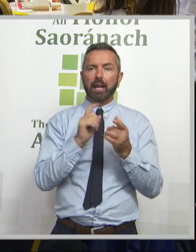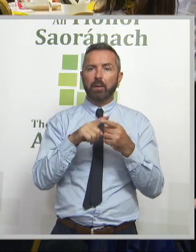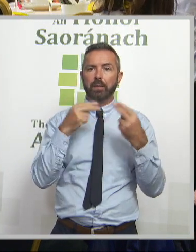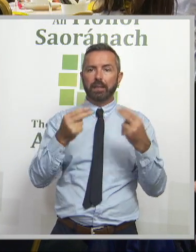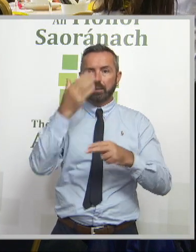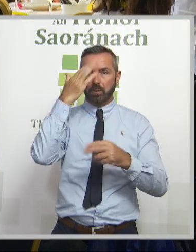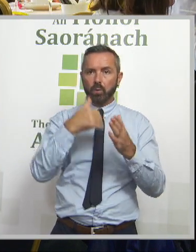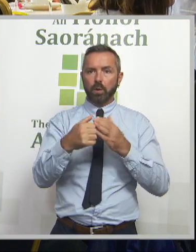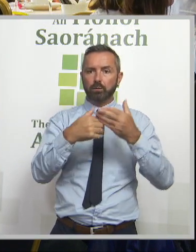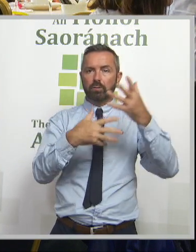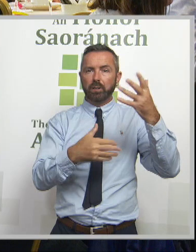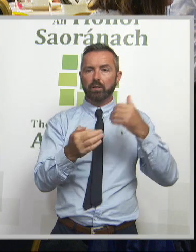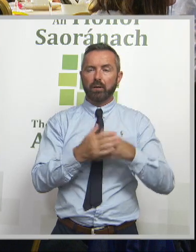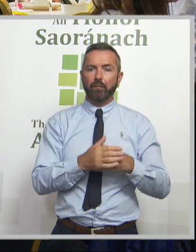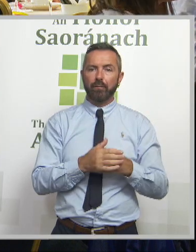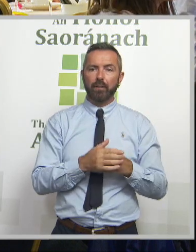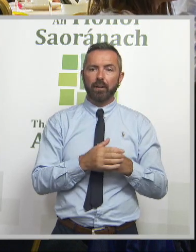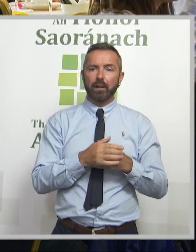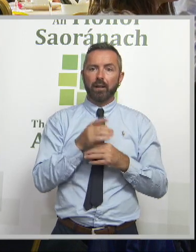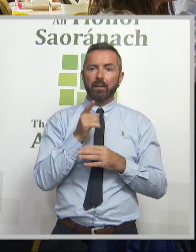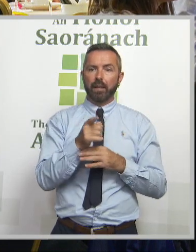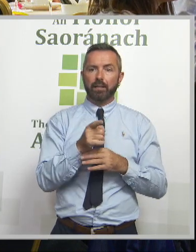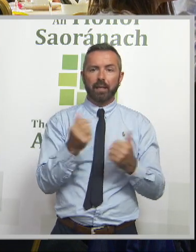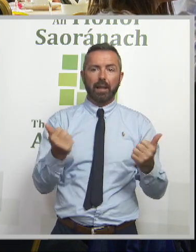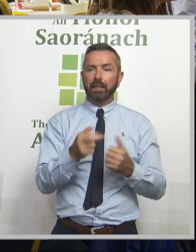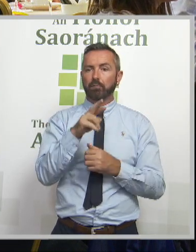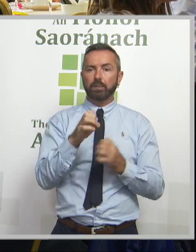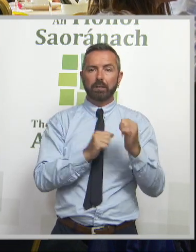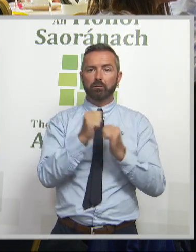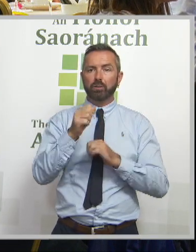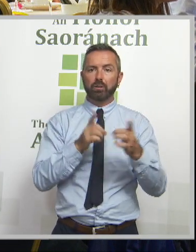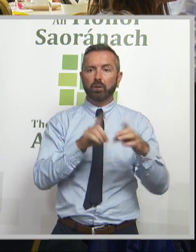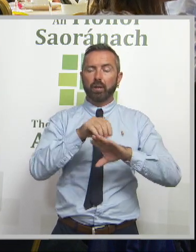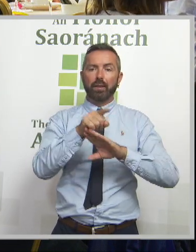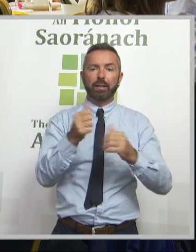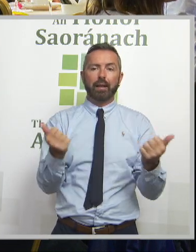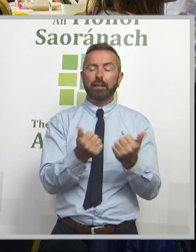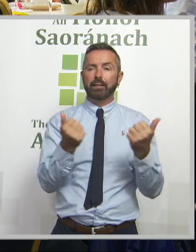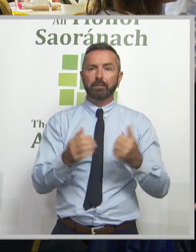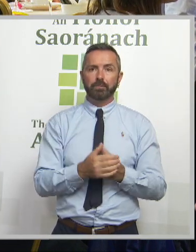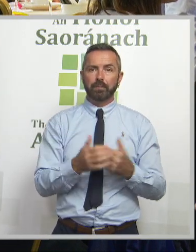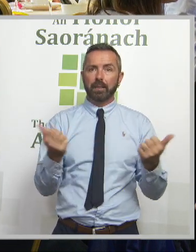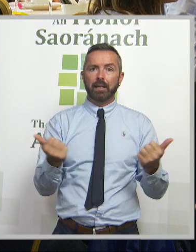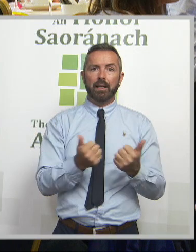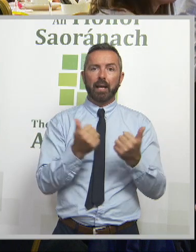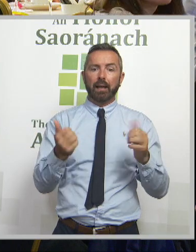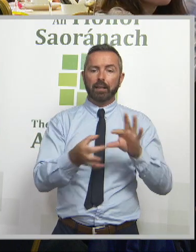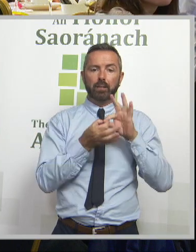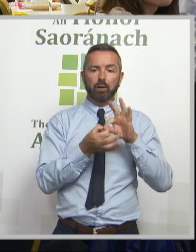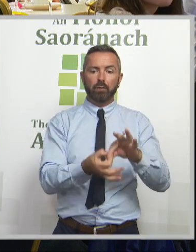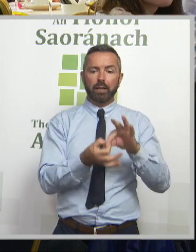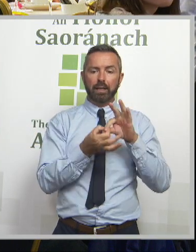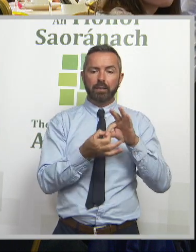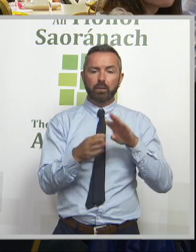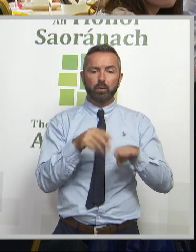result of it. Has there been any research done on it? Any correlation?